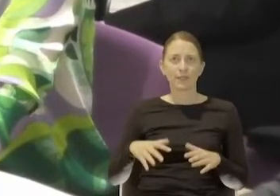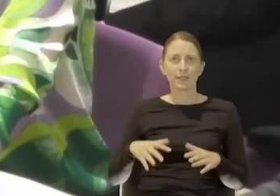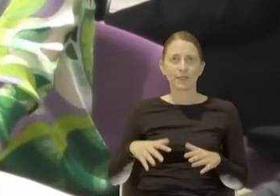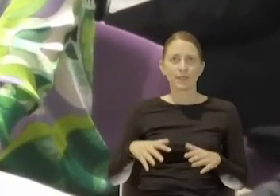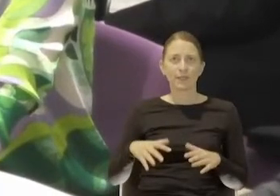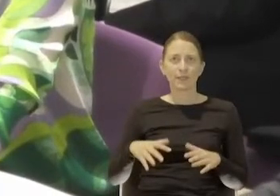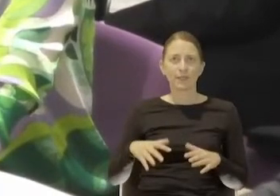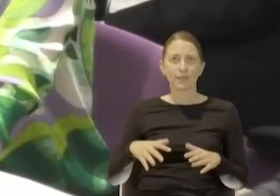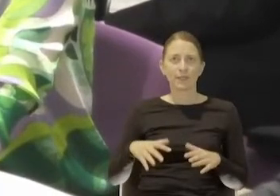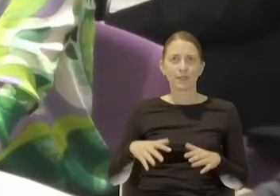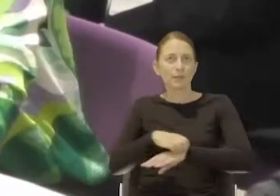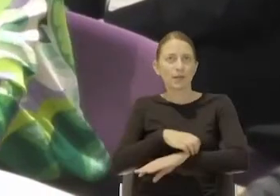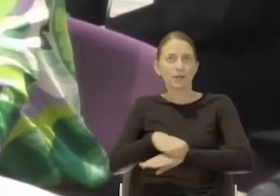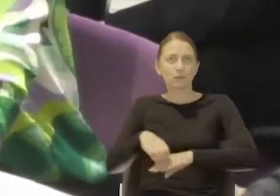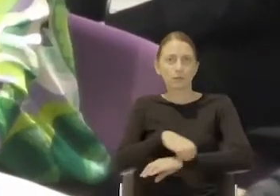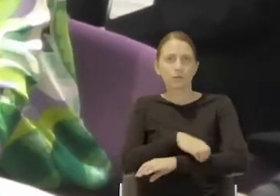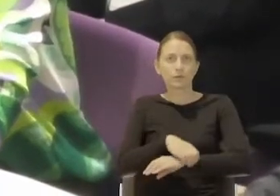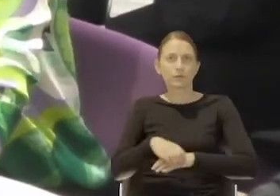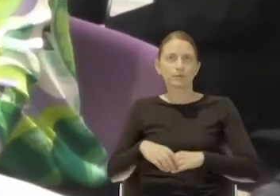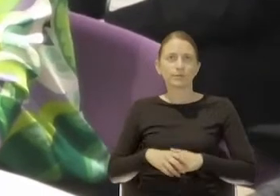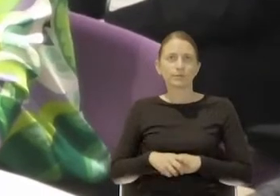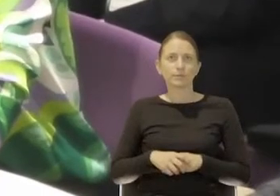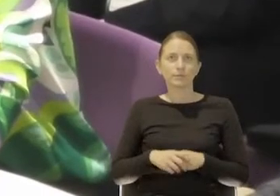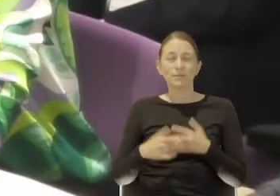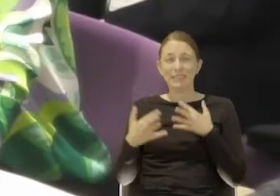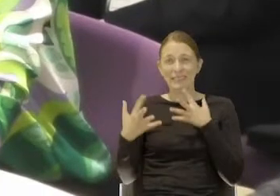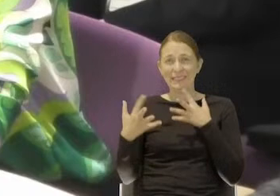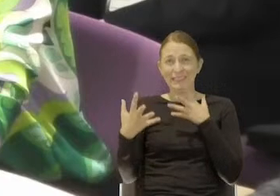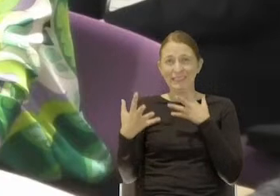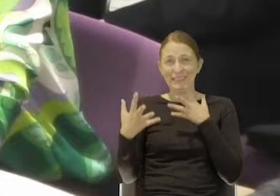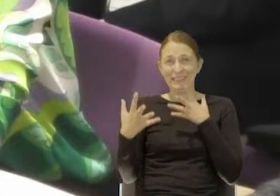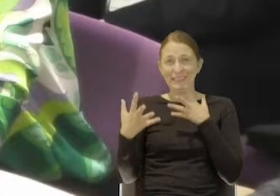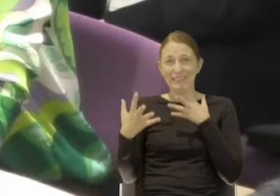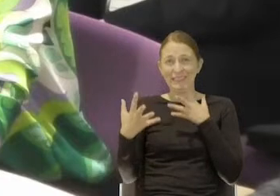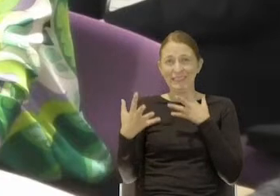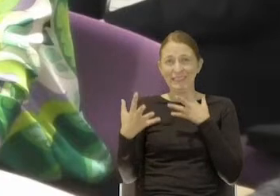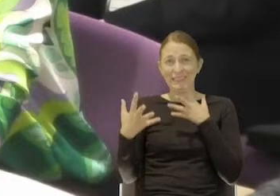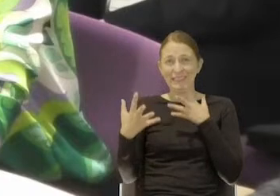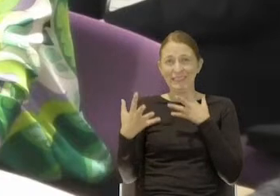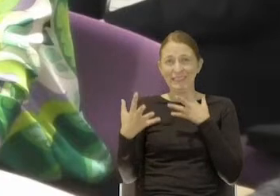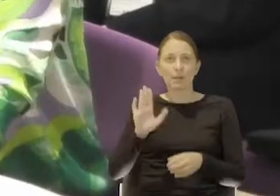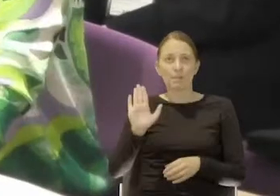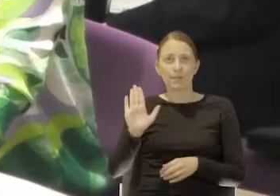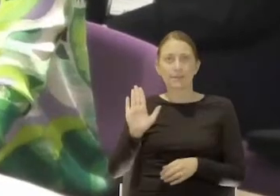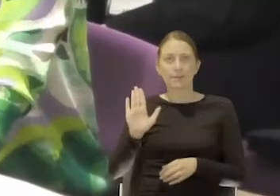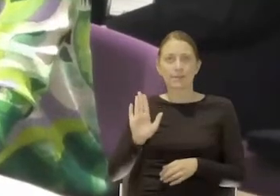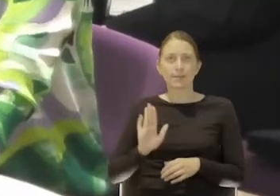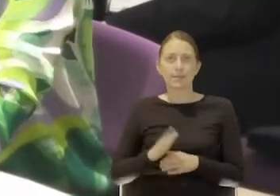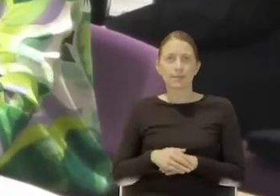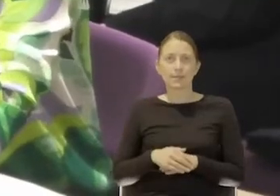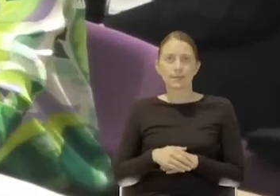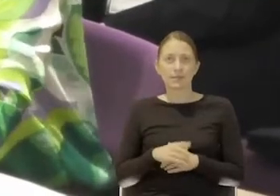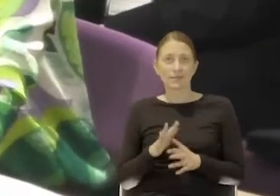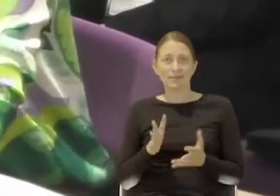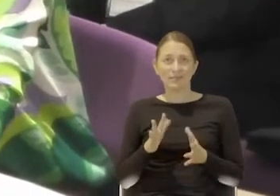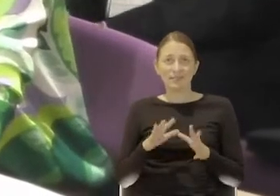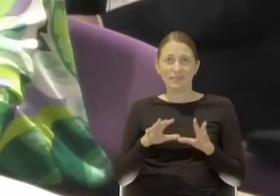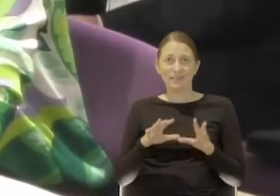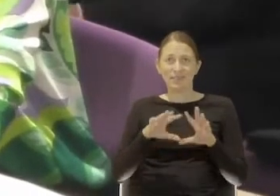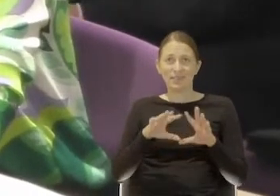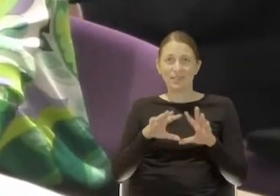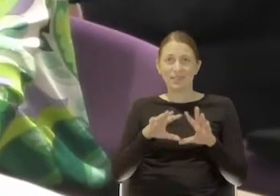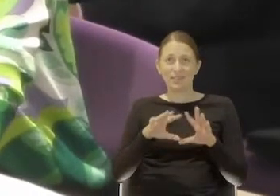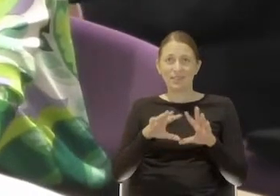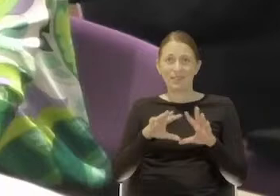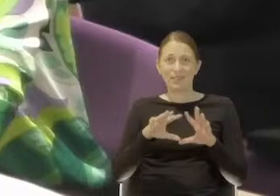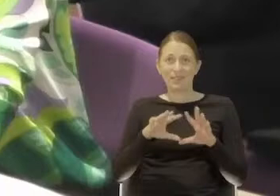captured, you all captured very many aspects of what your governments and through you, your ministries are doing into